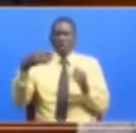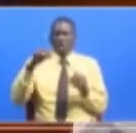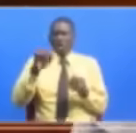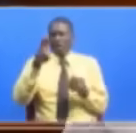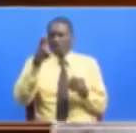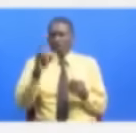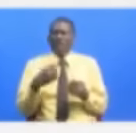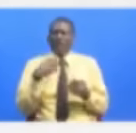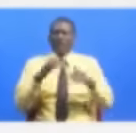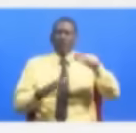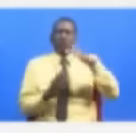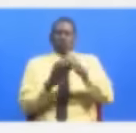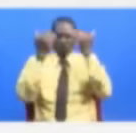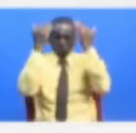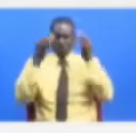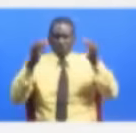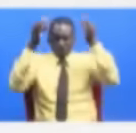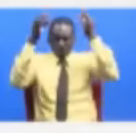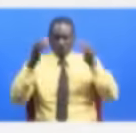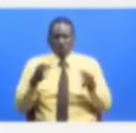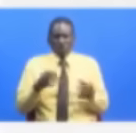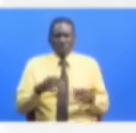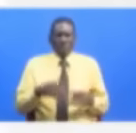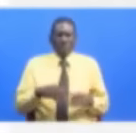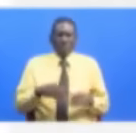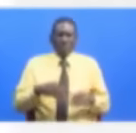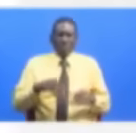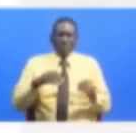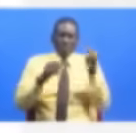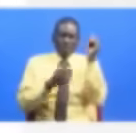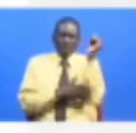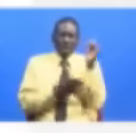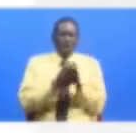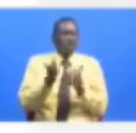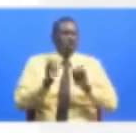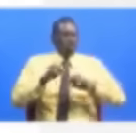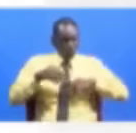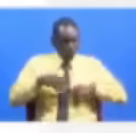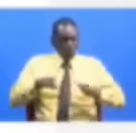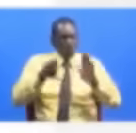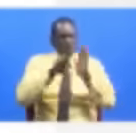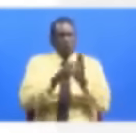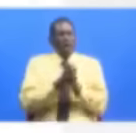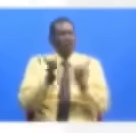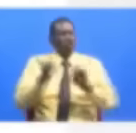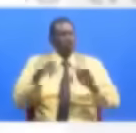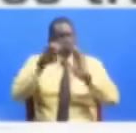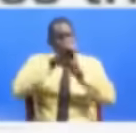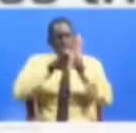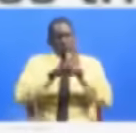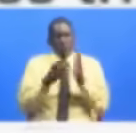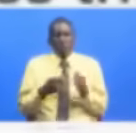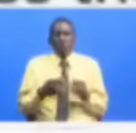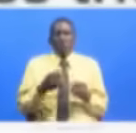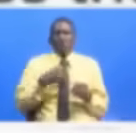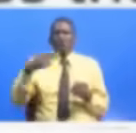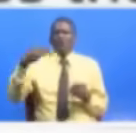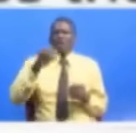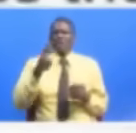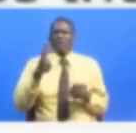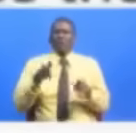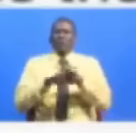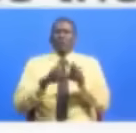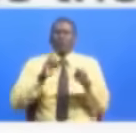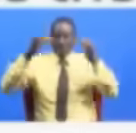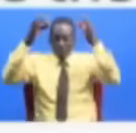have termed the Supreme Court's decision as troubling, bizarre, unlawful, and unconstitutional. Havi goes on to